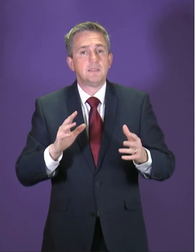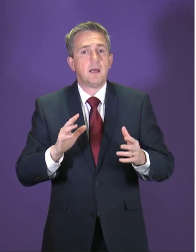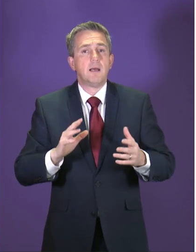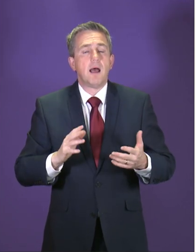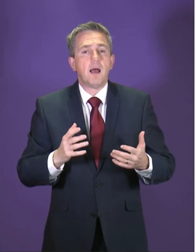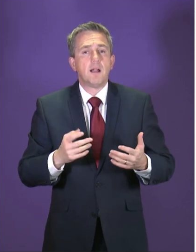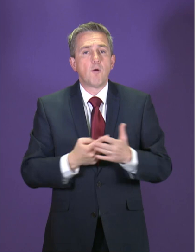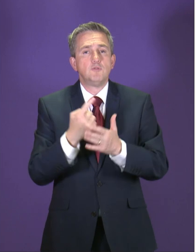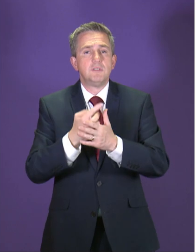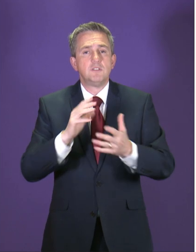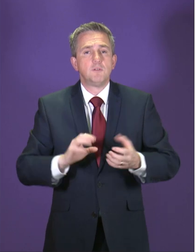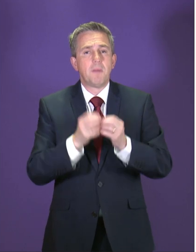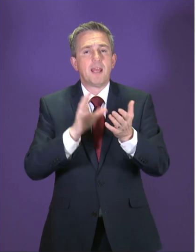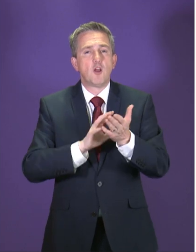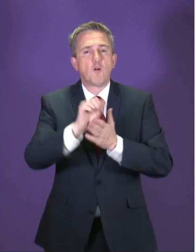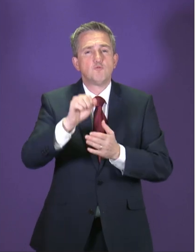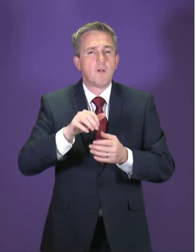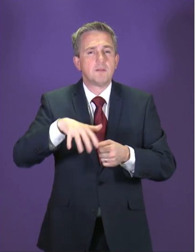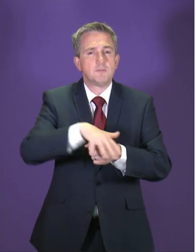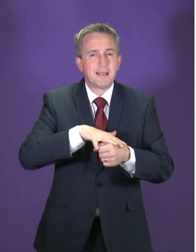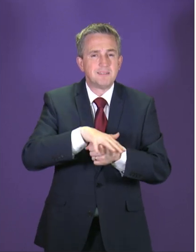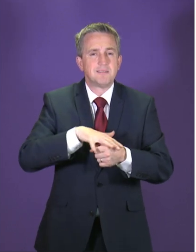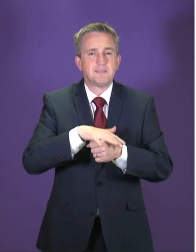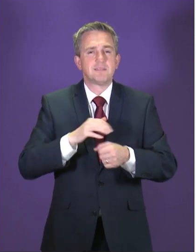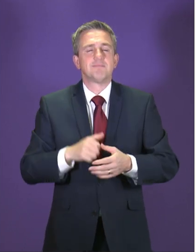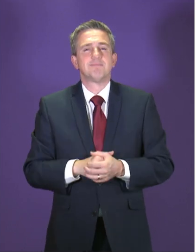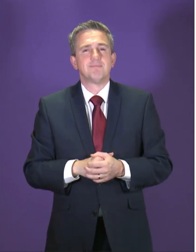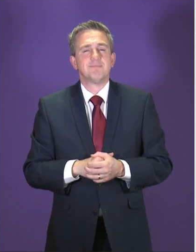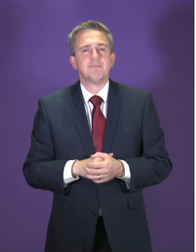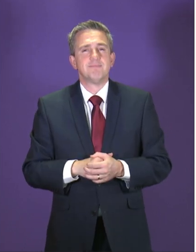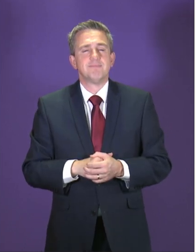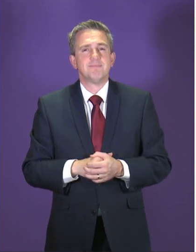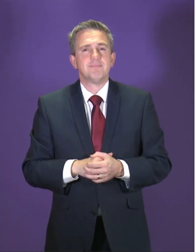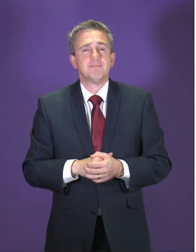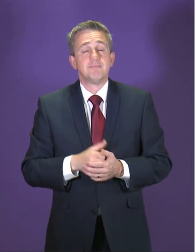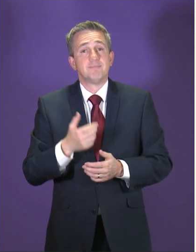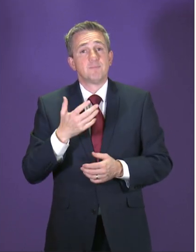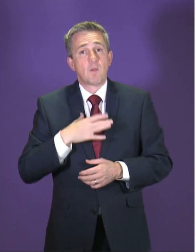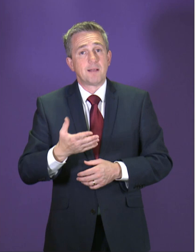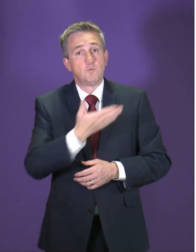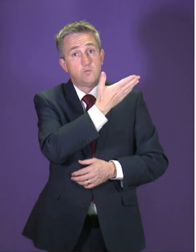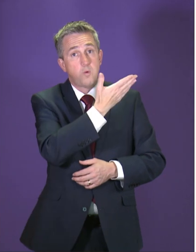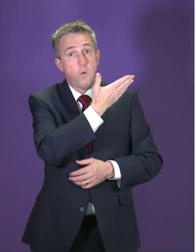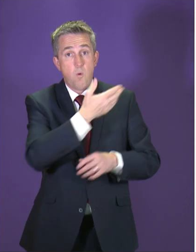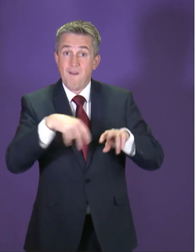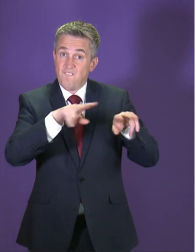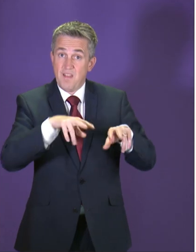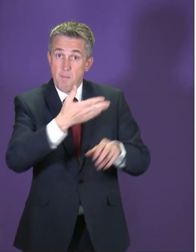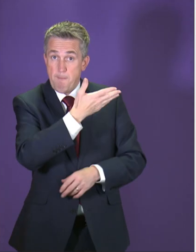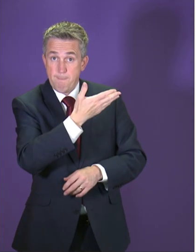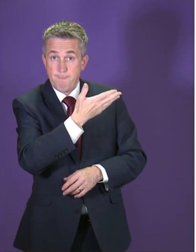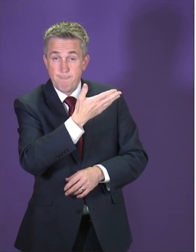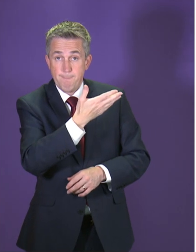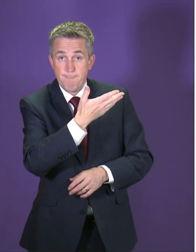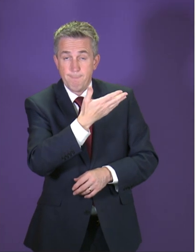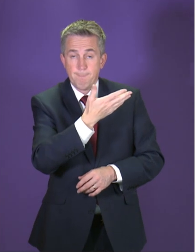cultural spaces. So with that introduction, we'll now show a film, hopefully,